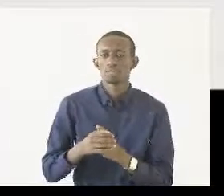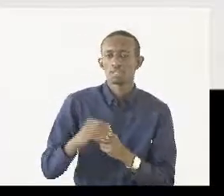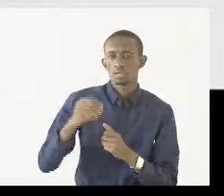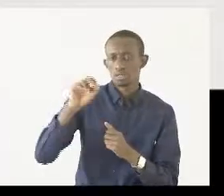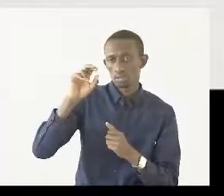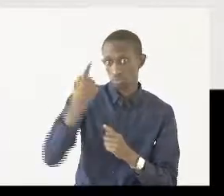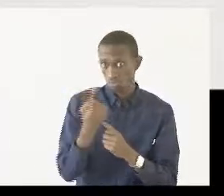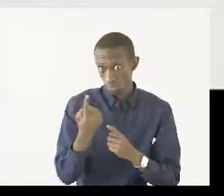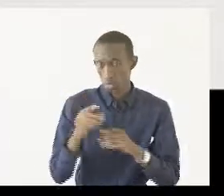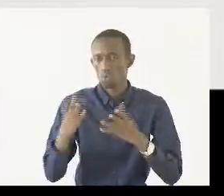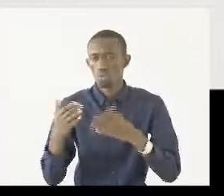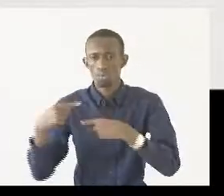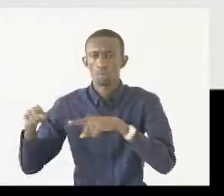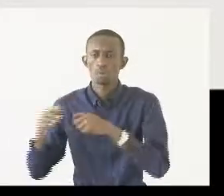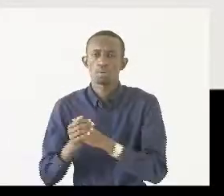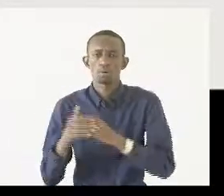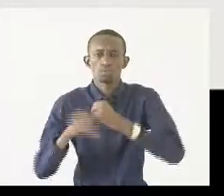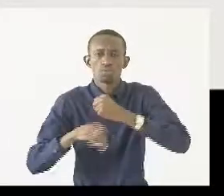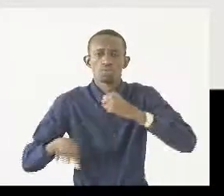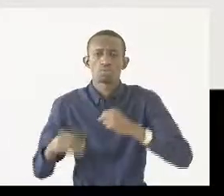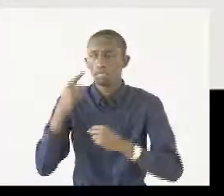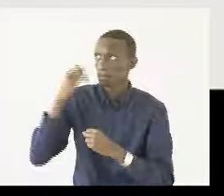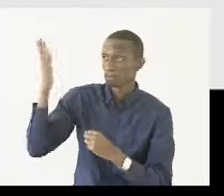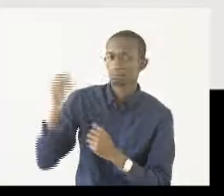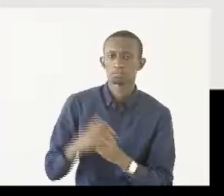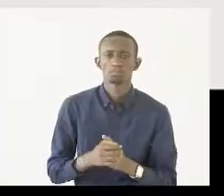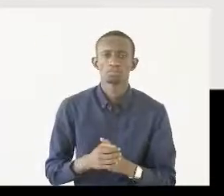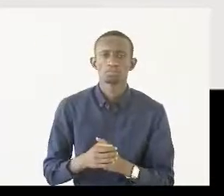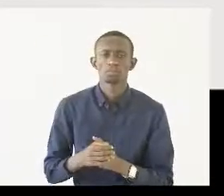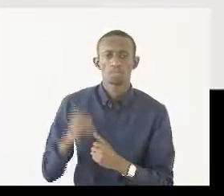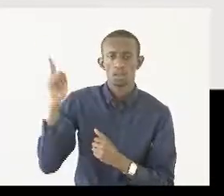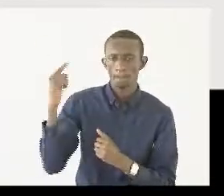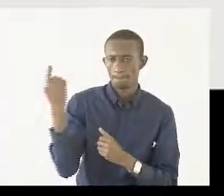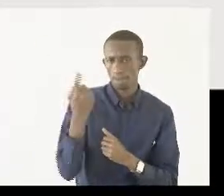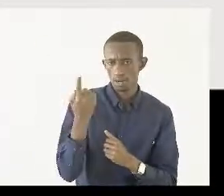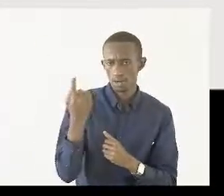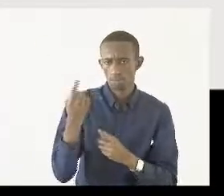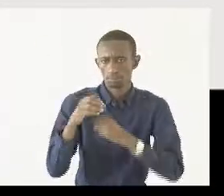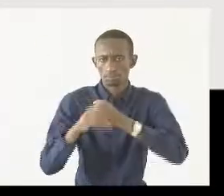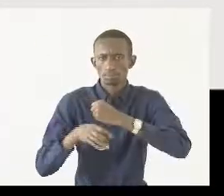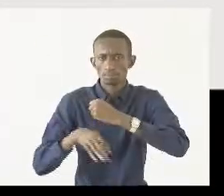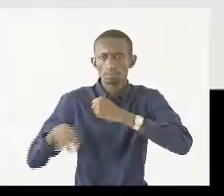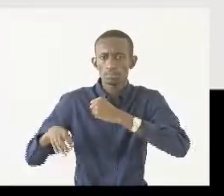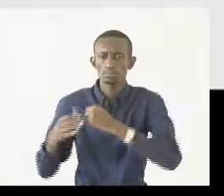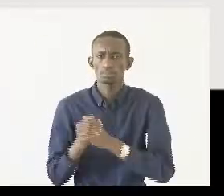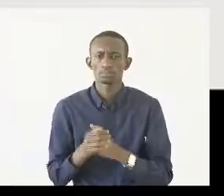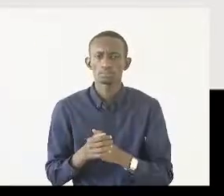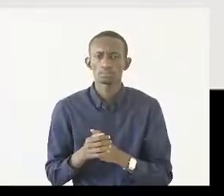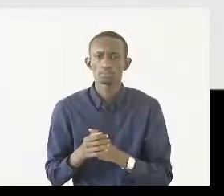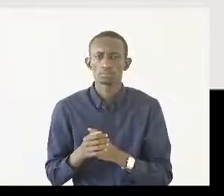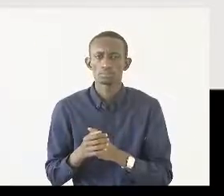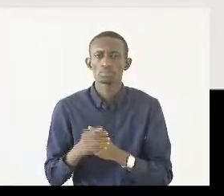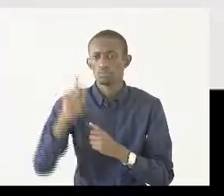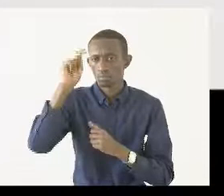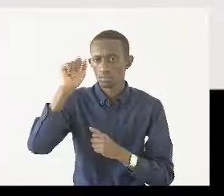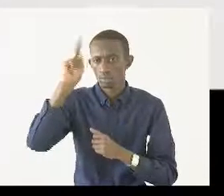root. As you can see, these are tap roots. Of course, the tap root